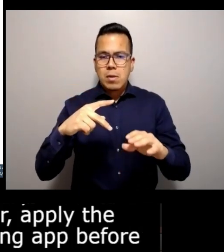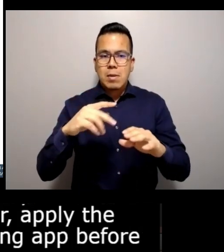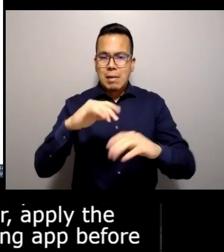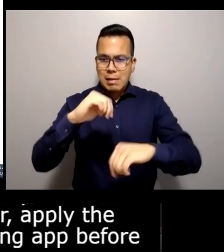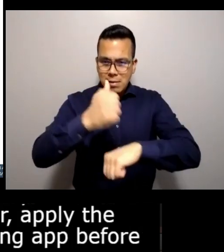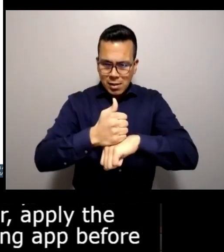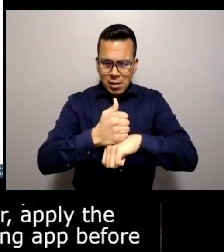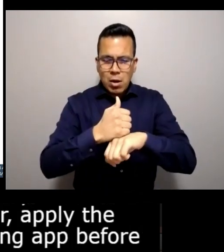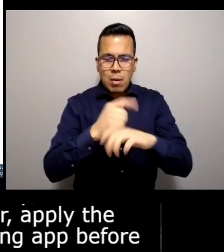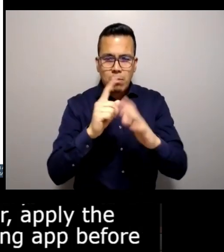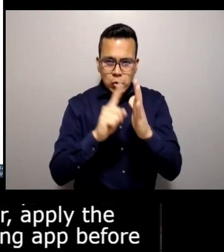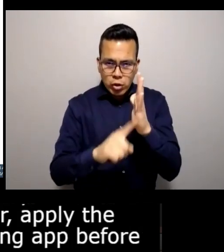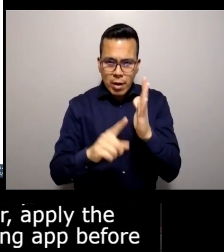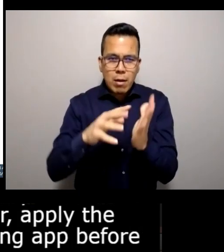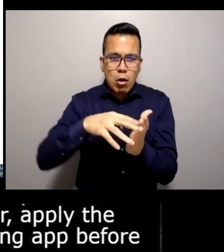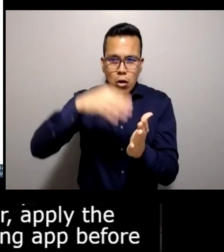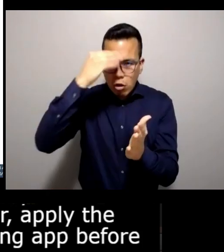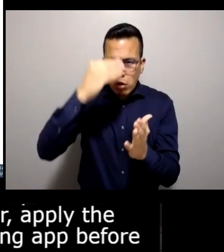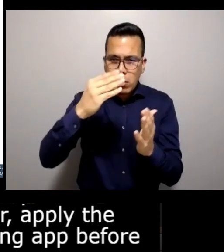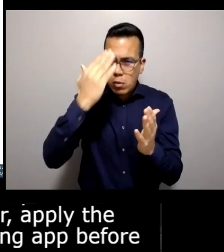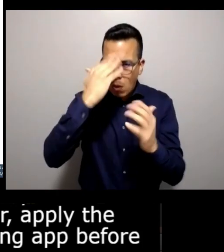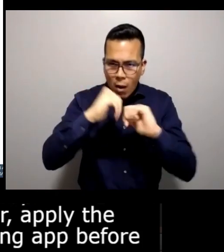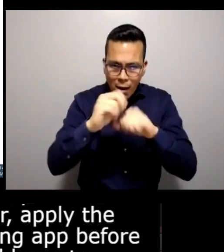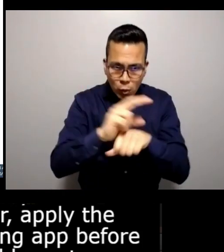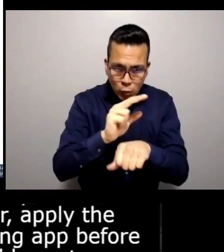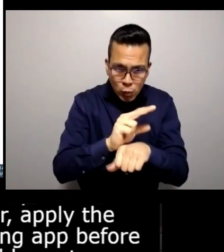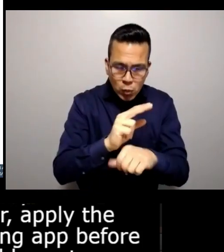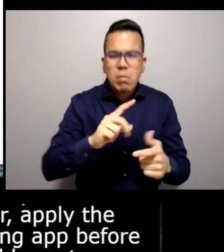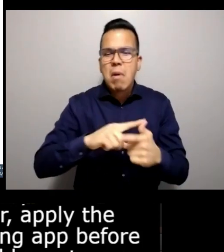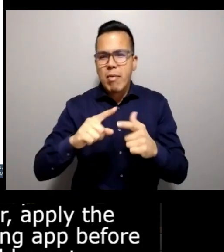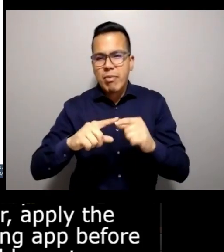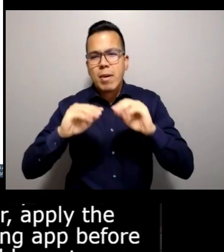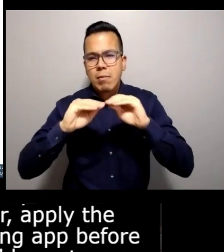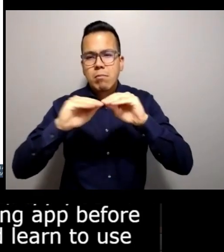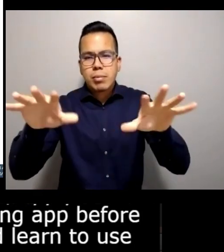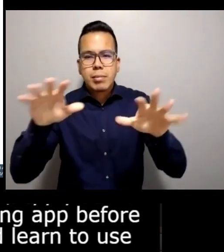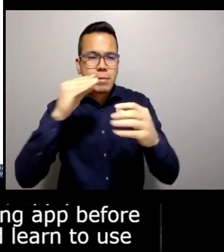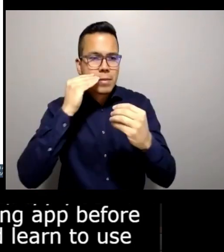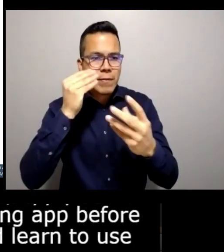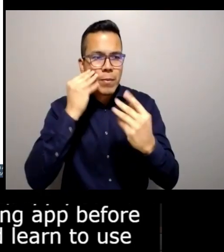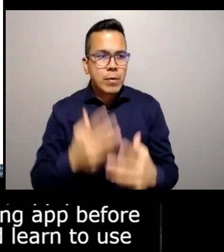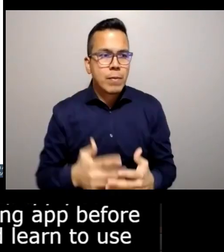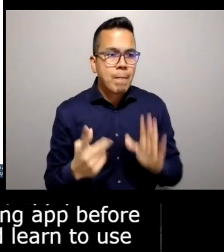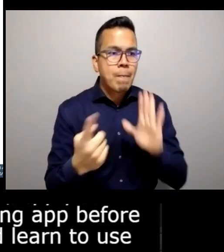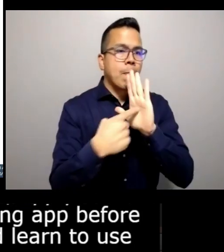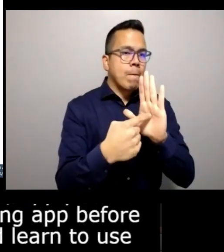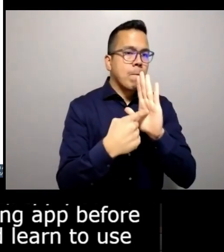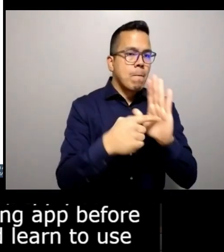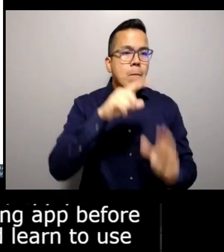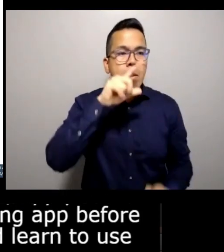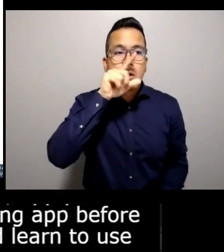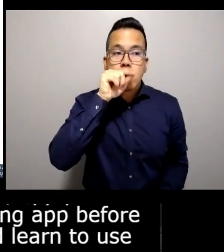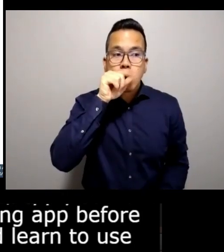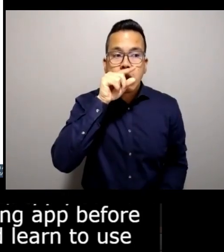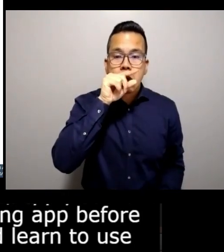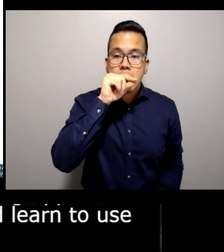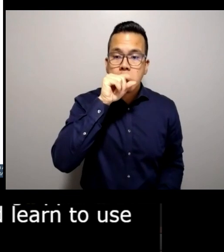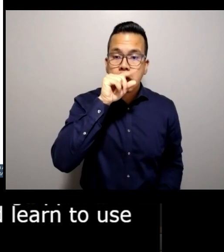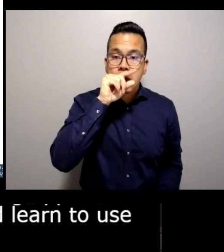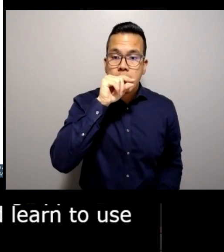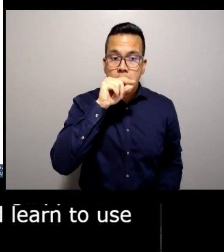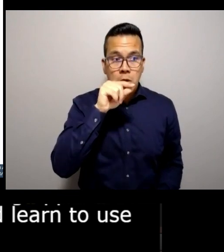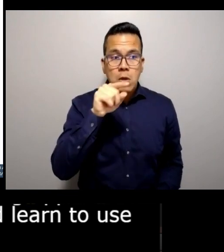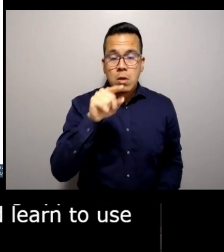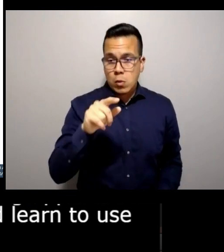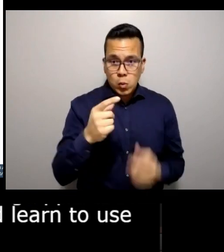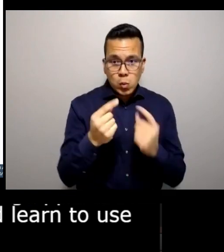So you should learn to use the alt text in each platform. Here's an example. In Twitter, you need to go to